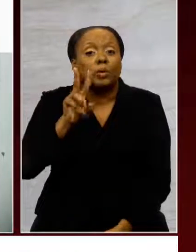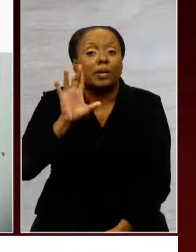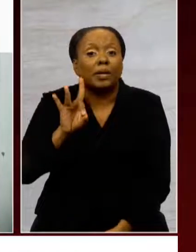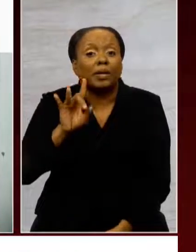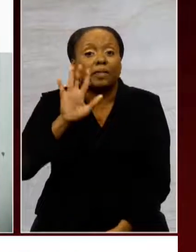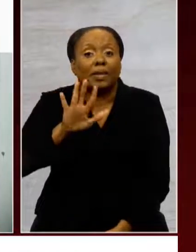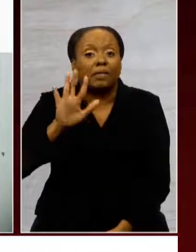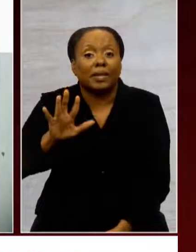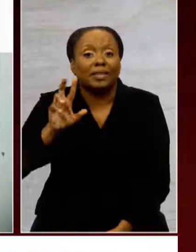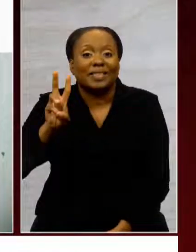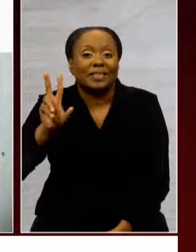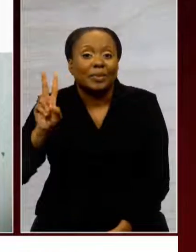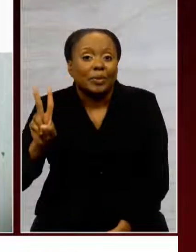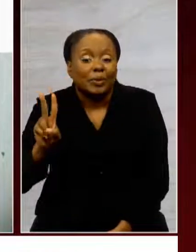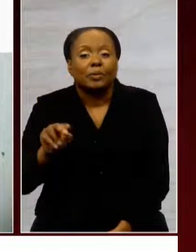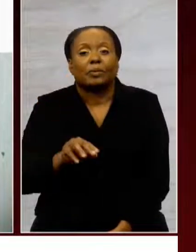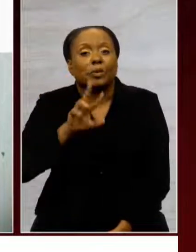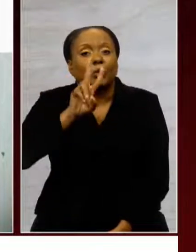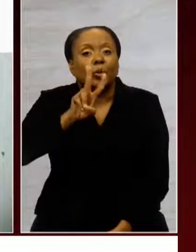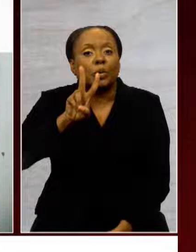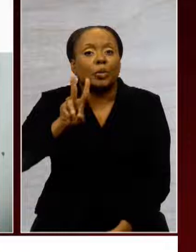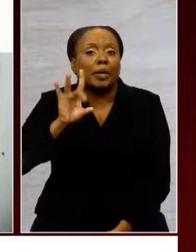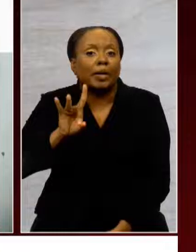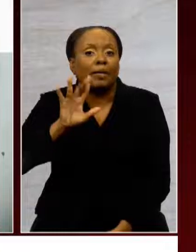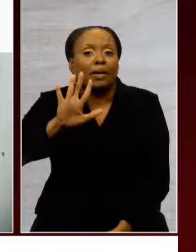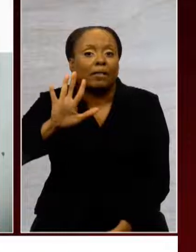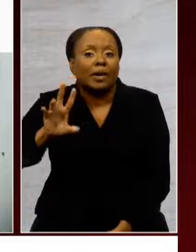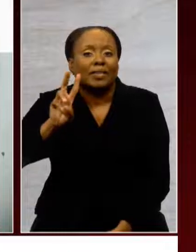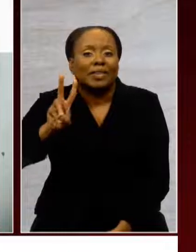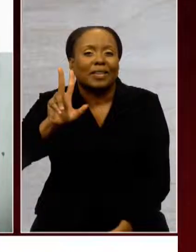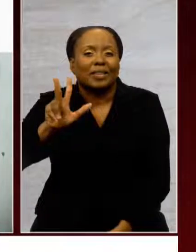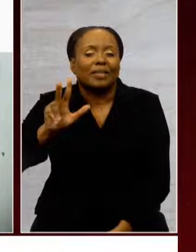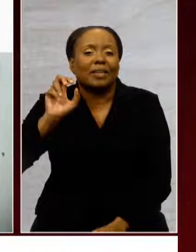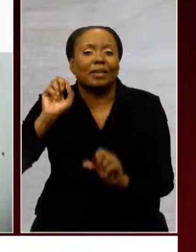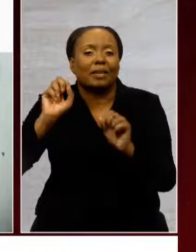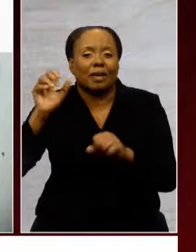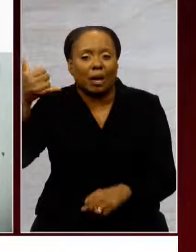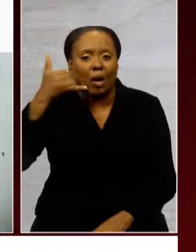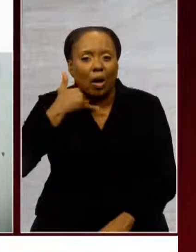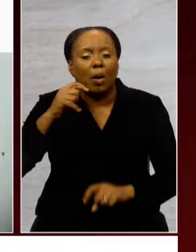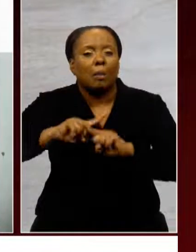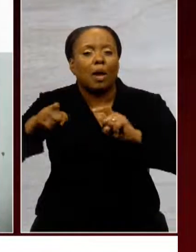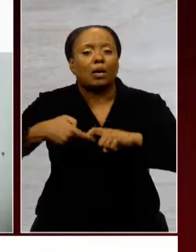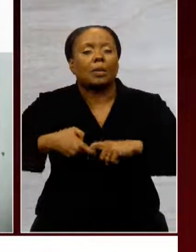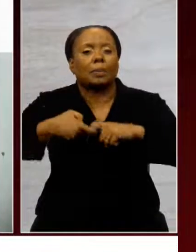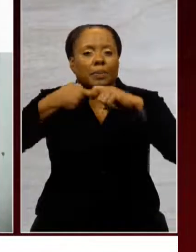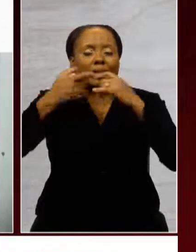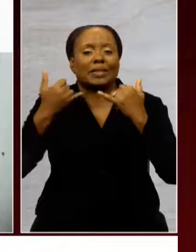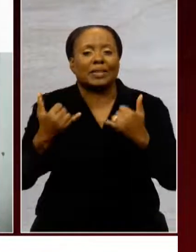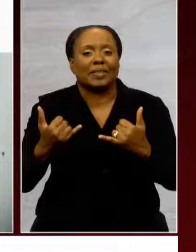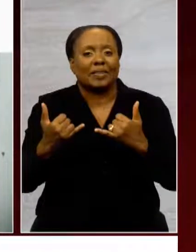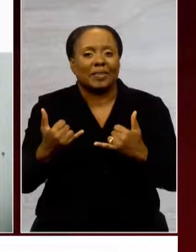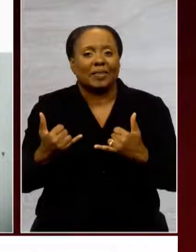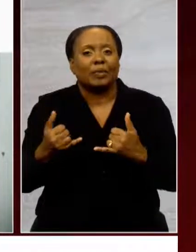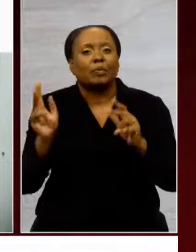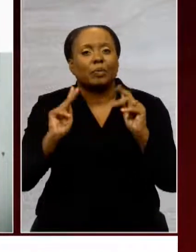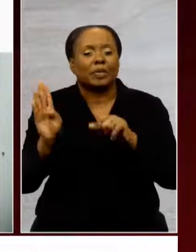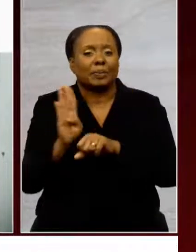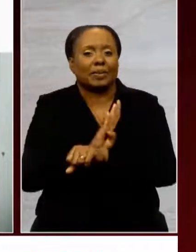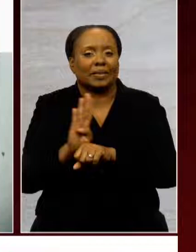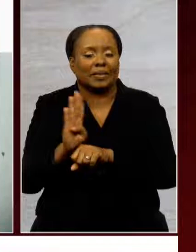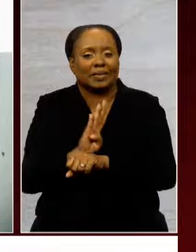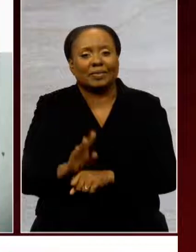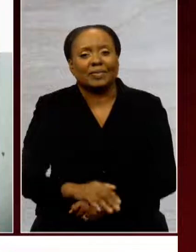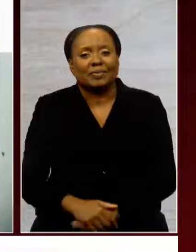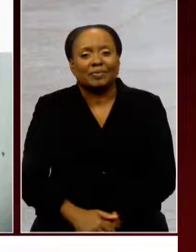228-5562, 228-5563. Those are the numbers to call. We'll be back in a few moments on this edition of The People's